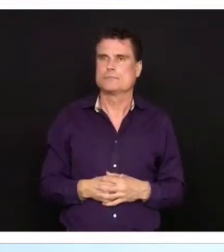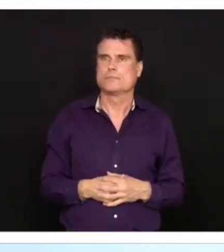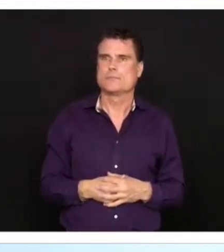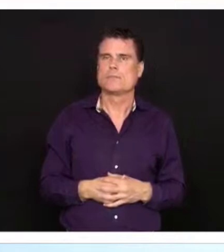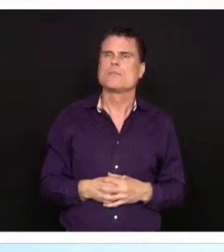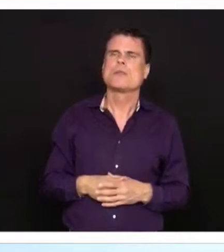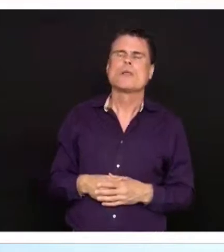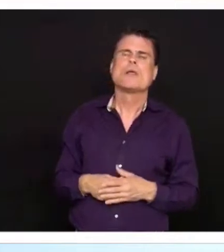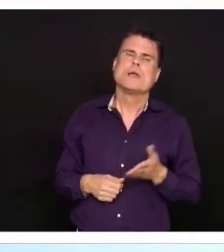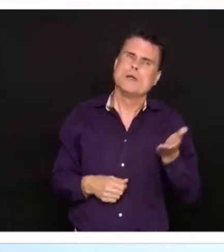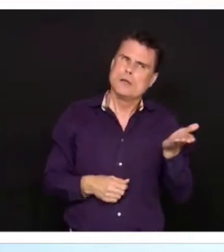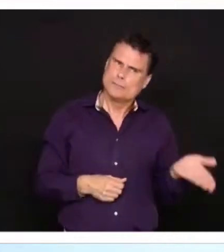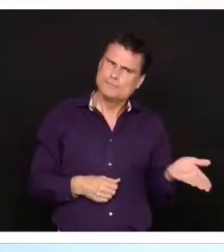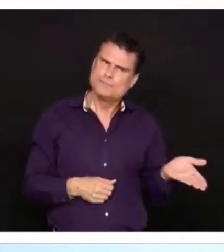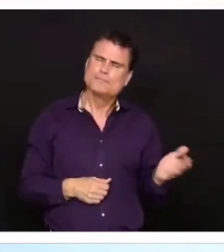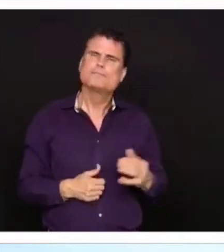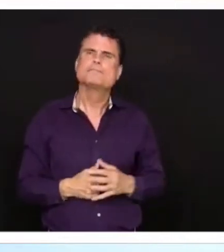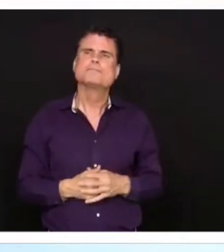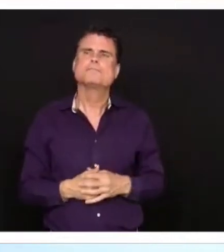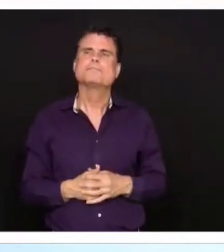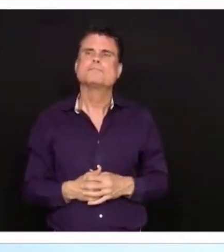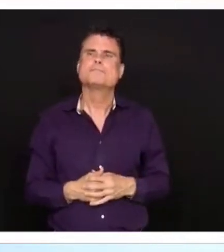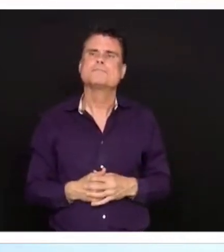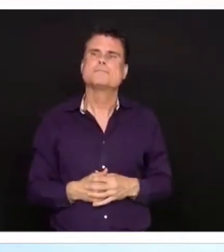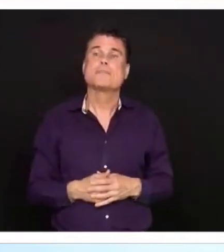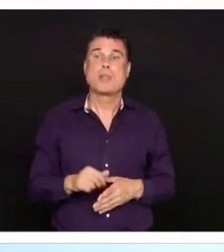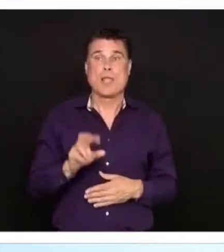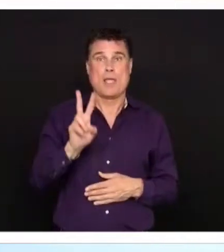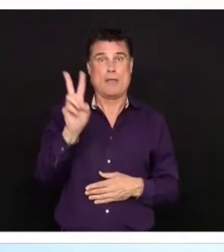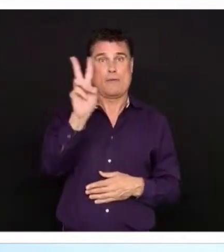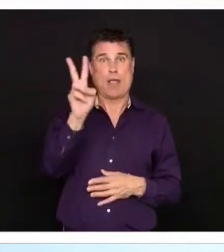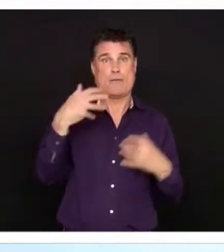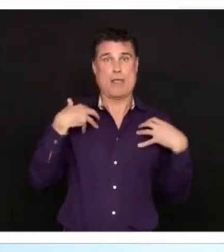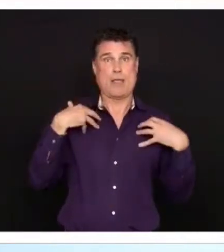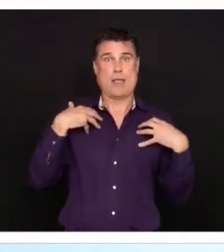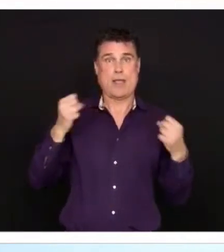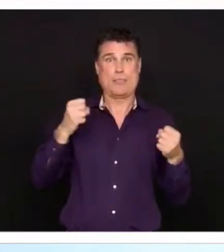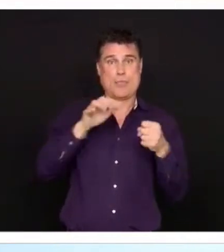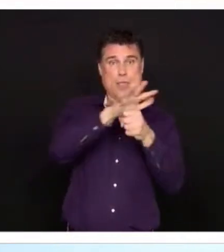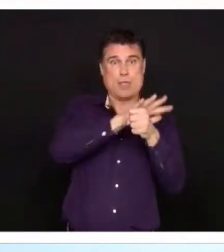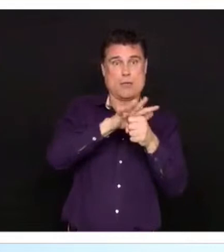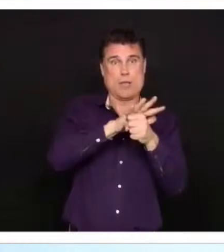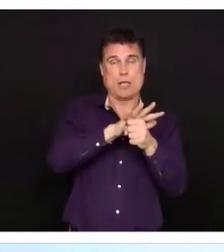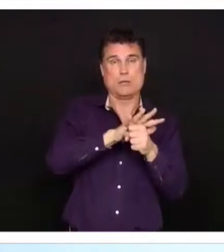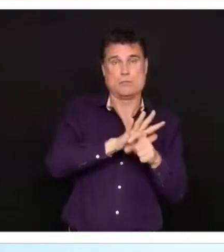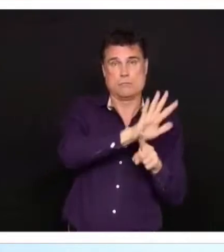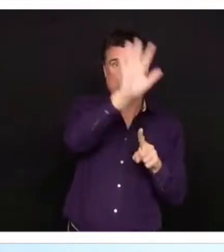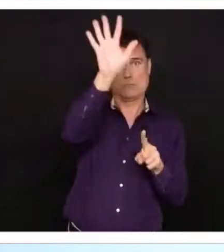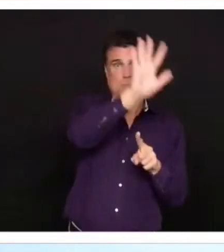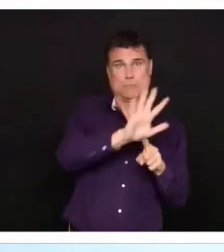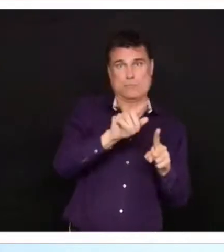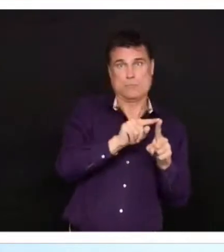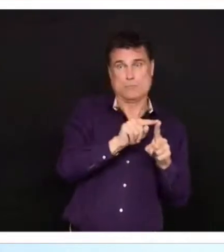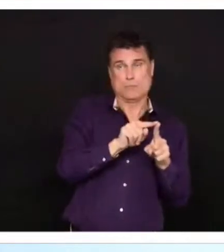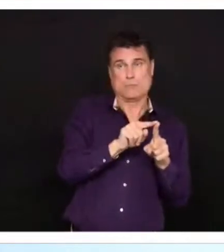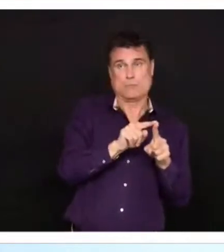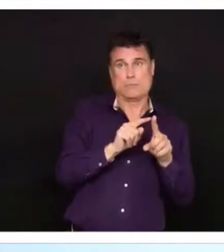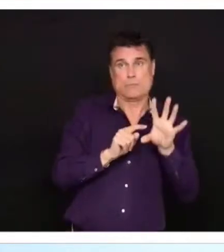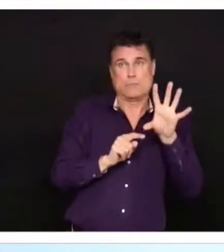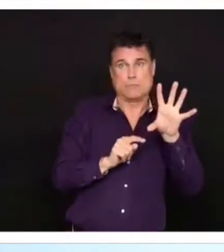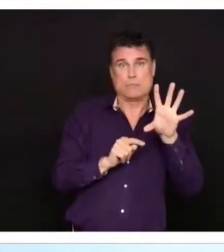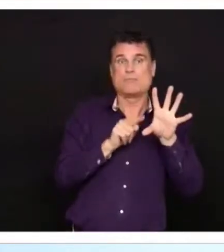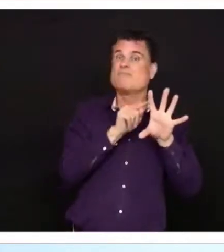concerning issues with Vancouver Coastal Health over the past few days. They declared no new recoveries for a week, announced no new cases